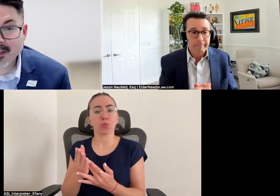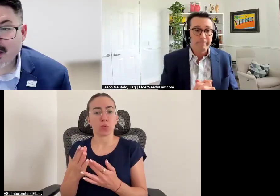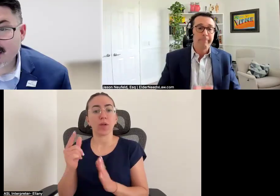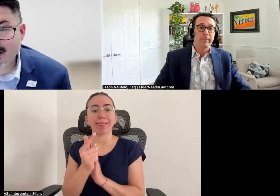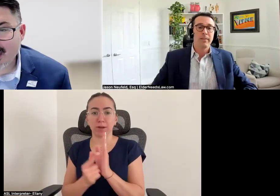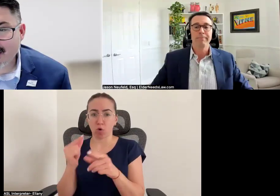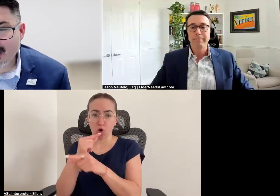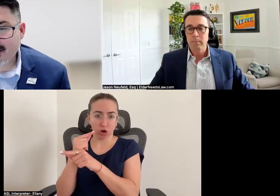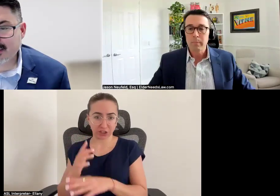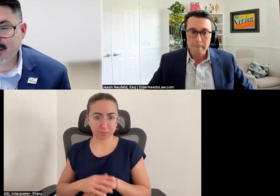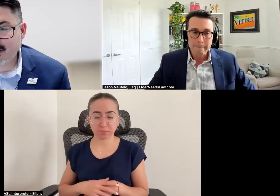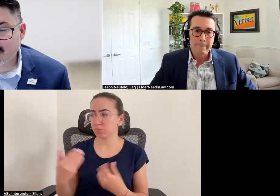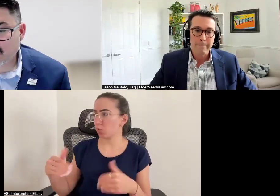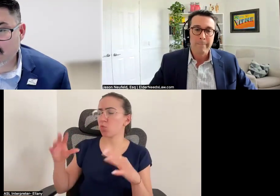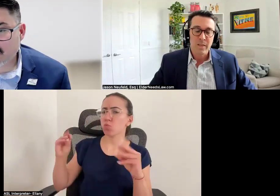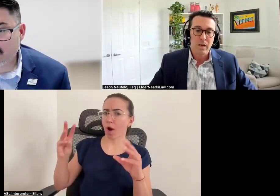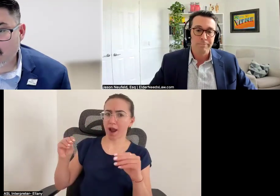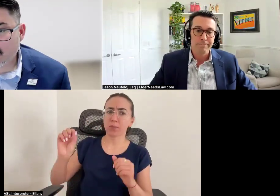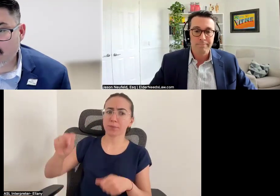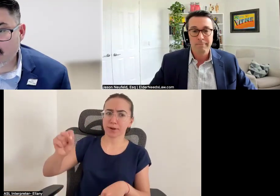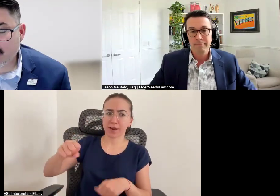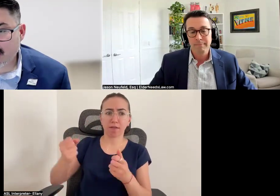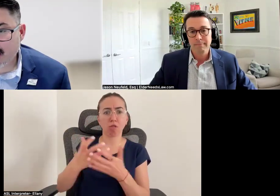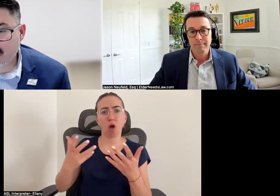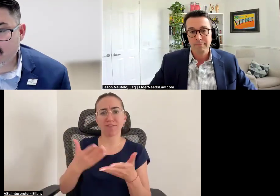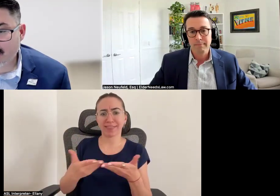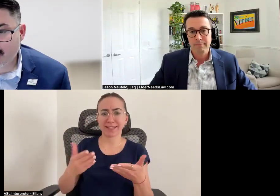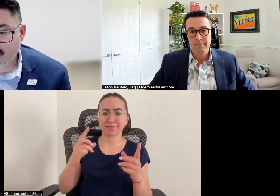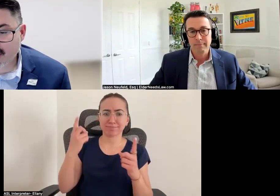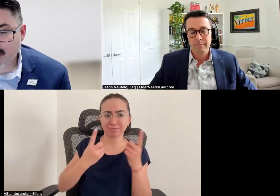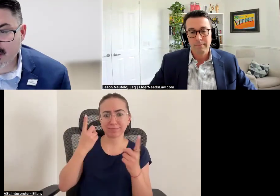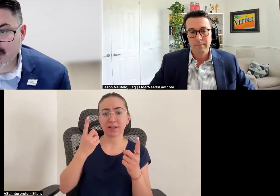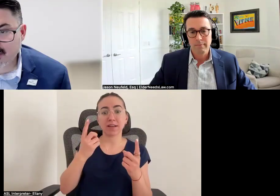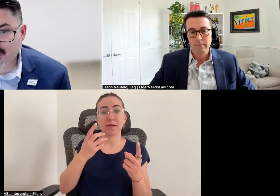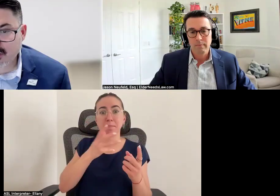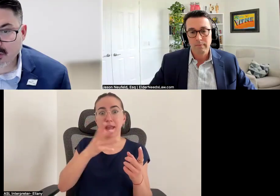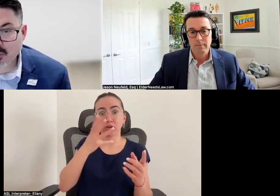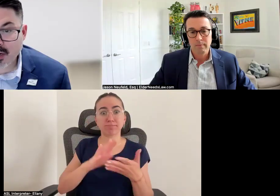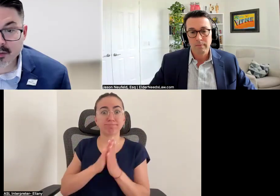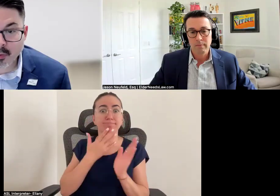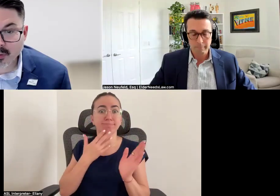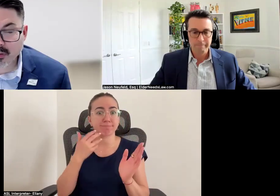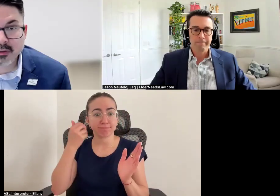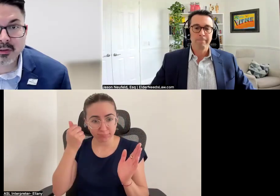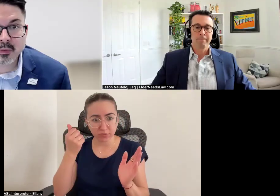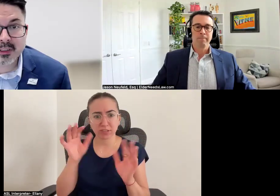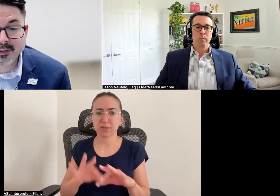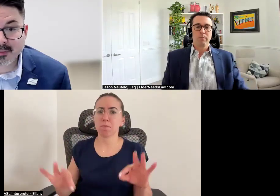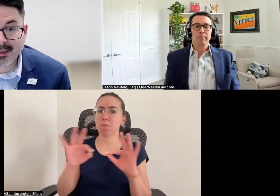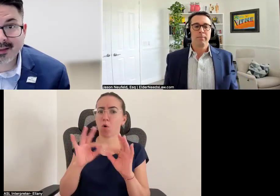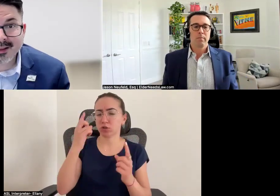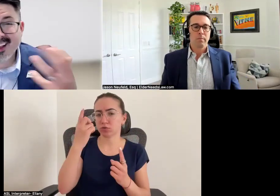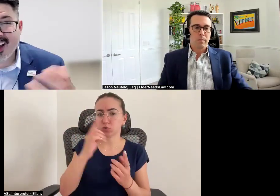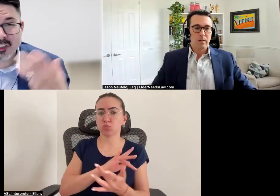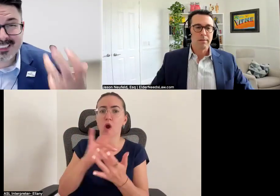Wow. Yeah, a lot of things to consider, especially, Yeah. with an aging parent, things to consider and why it's important to reach out to